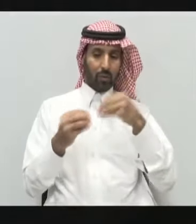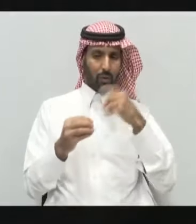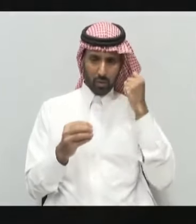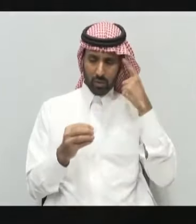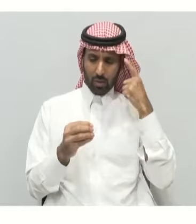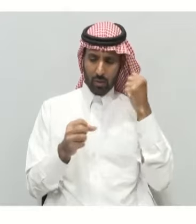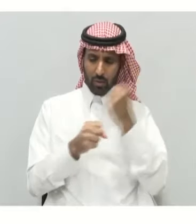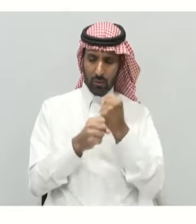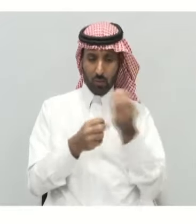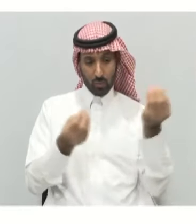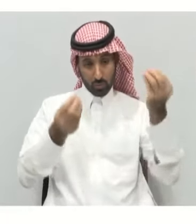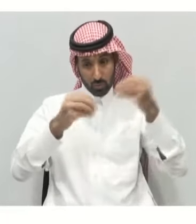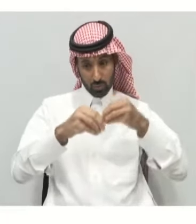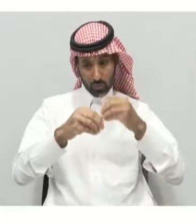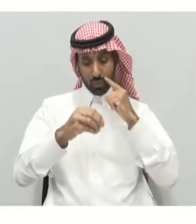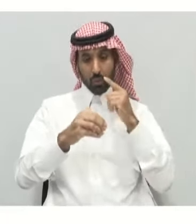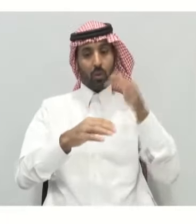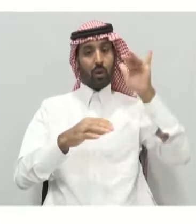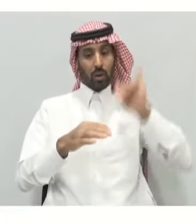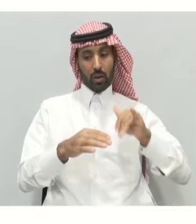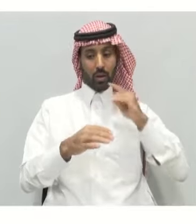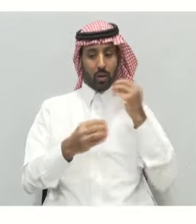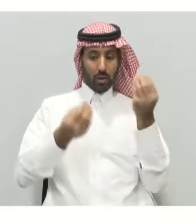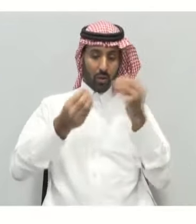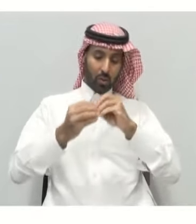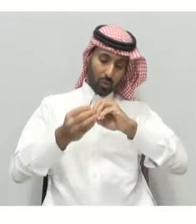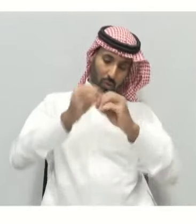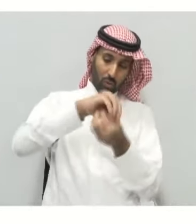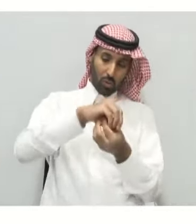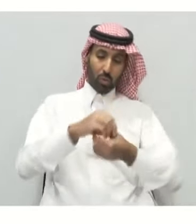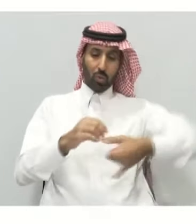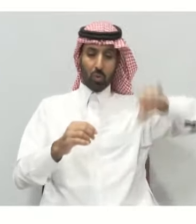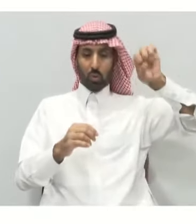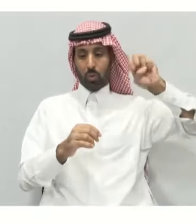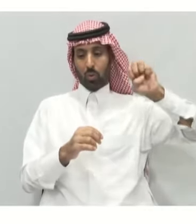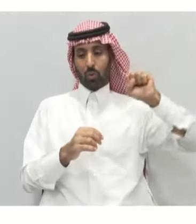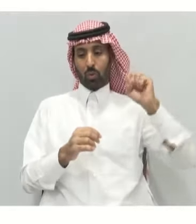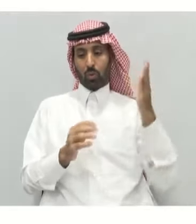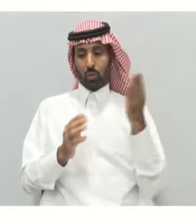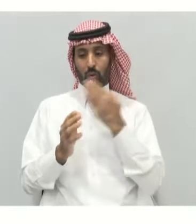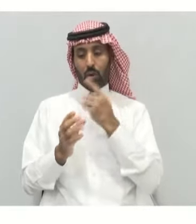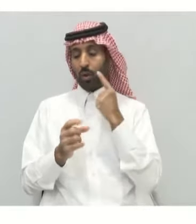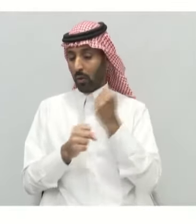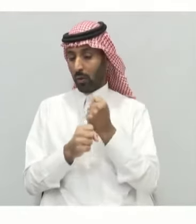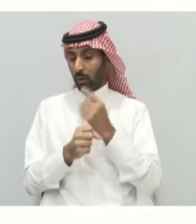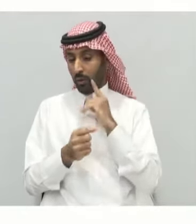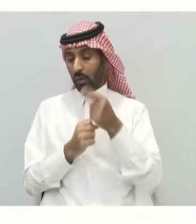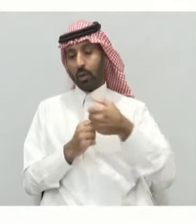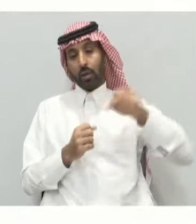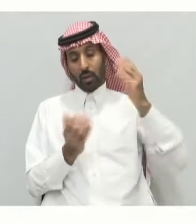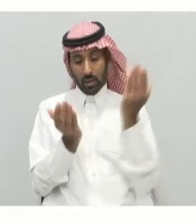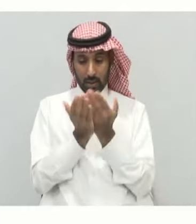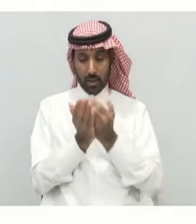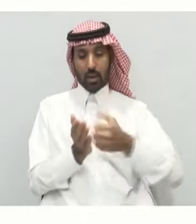Remember that some verbs that ends in Y, we change it to I-E-S. For example, if we have the verb study,